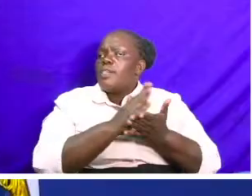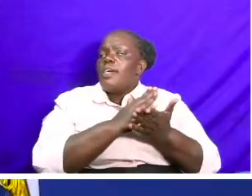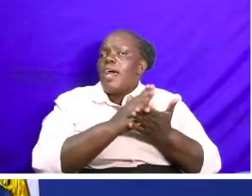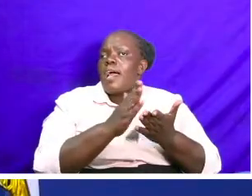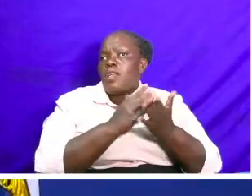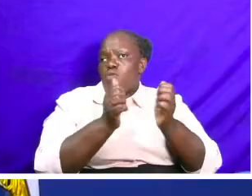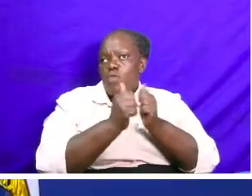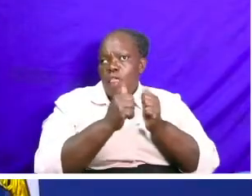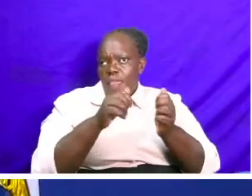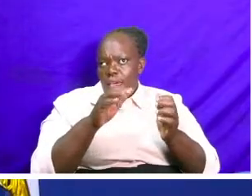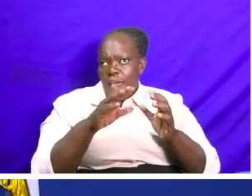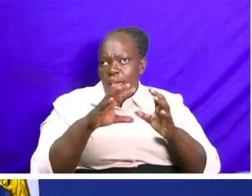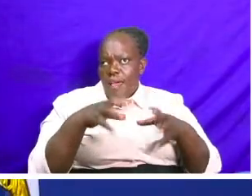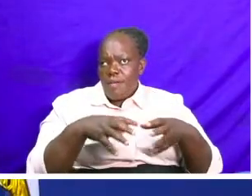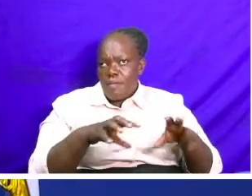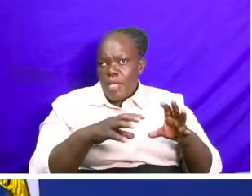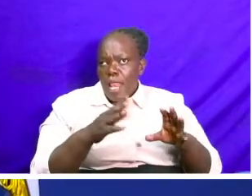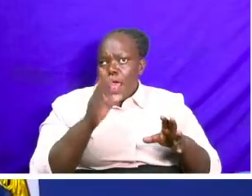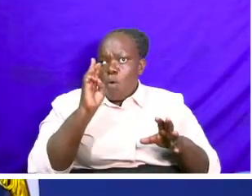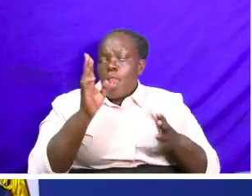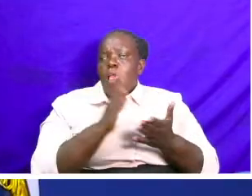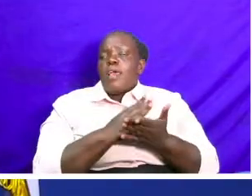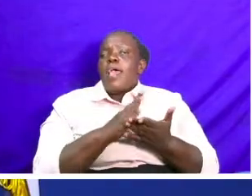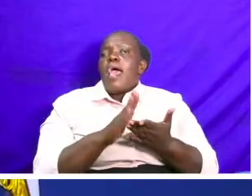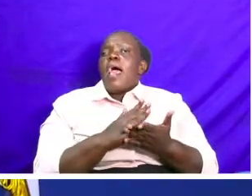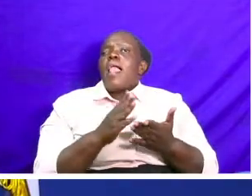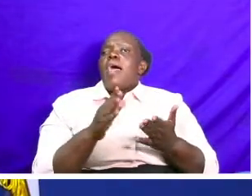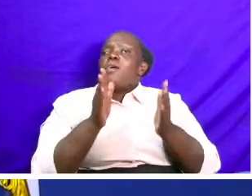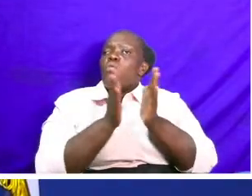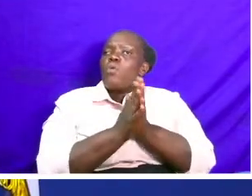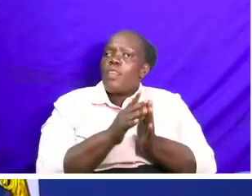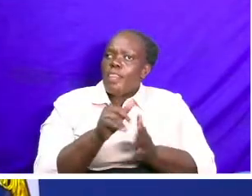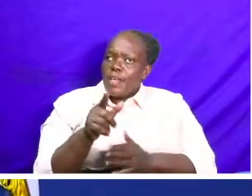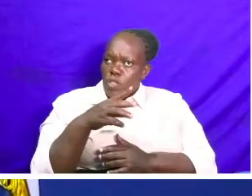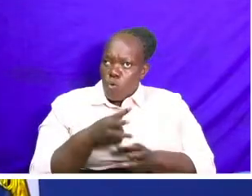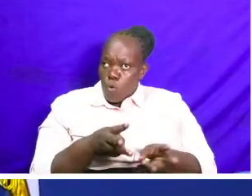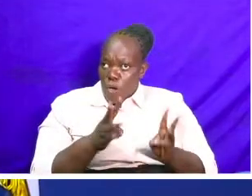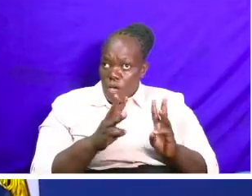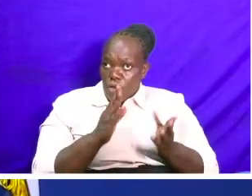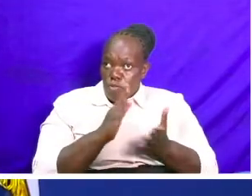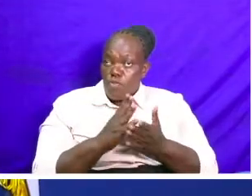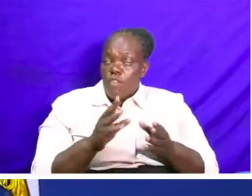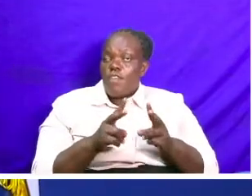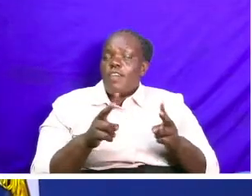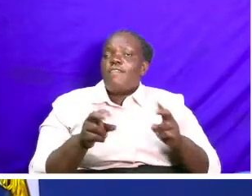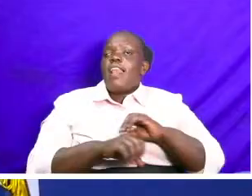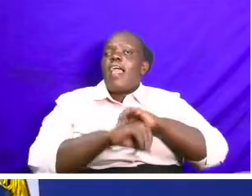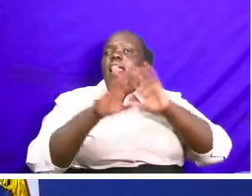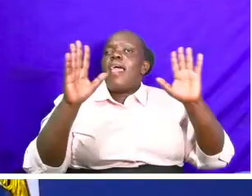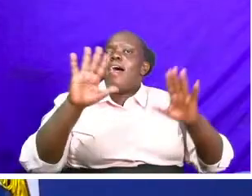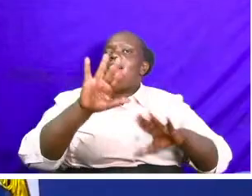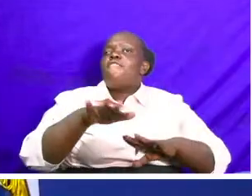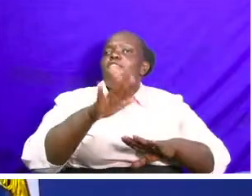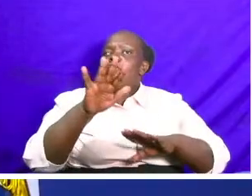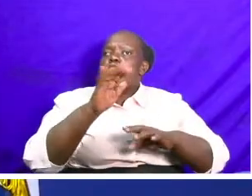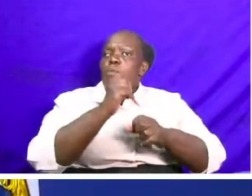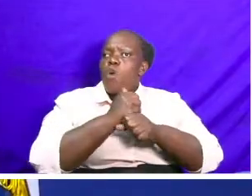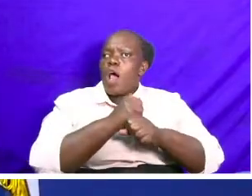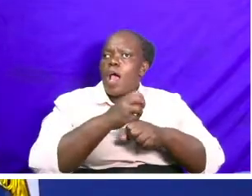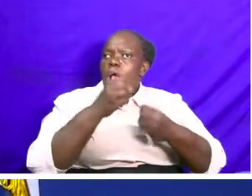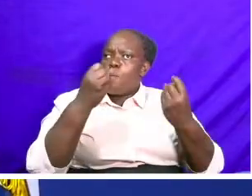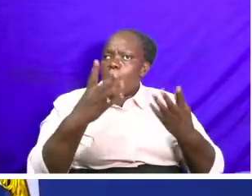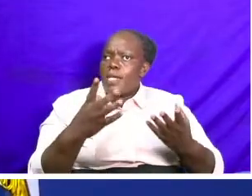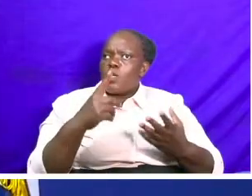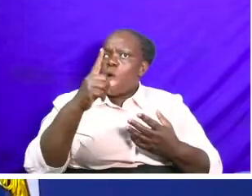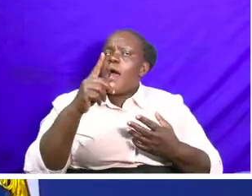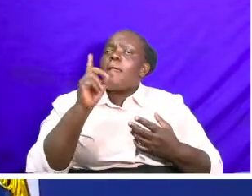you, members of the fourth estate. So with that, in that regard, we have a very clear framework. How much one is